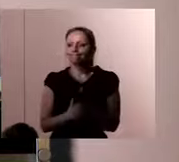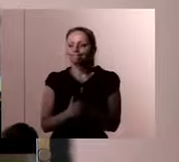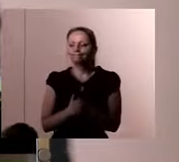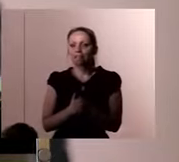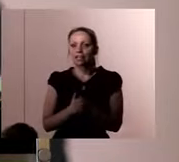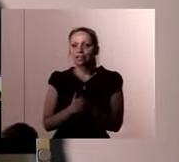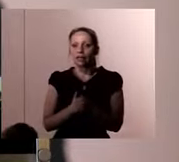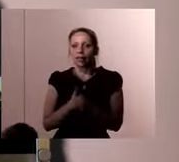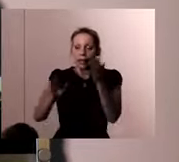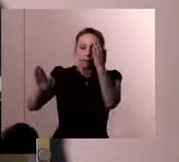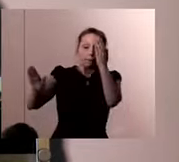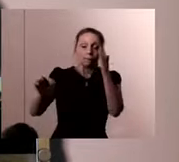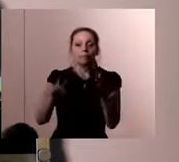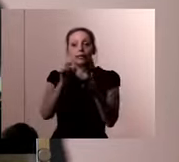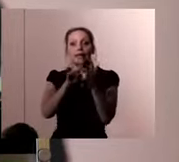impartiality.